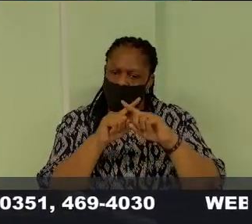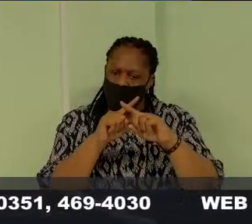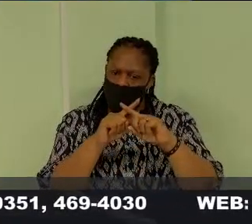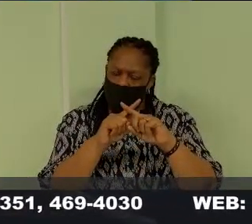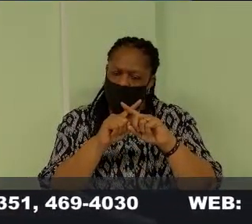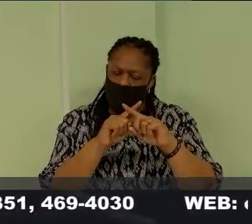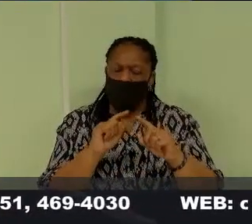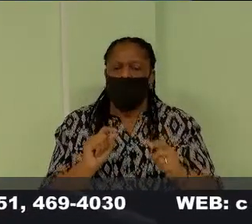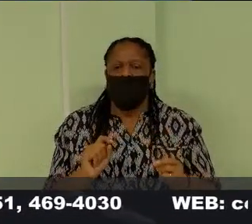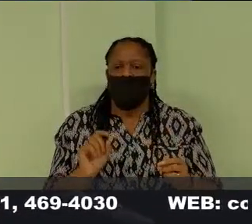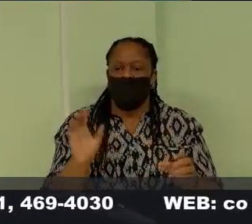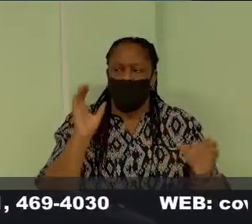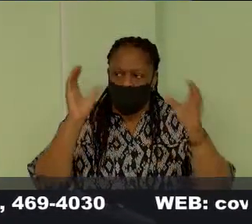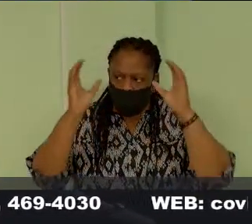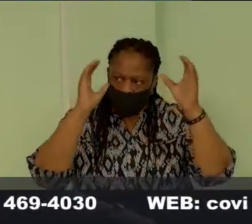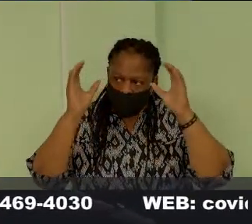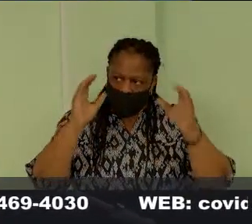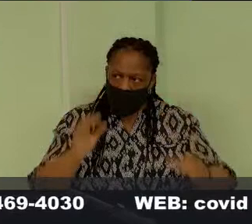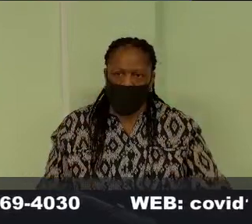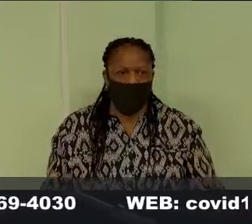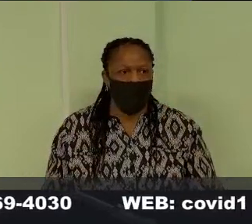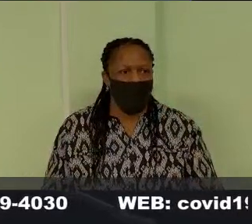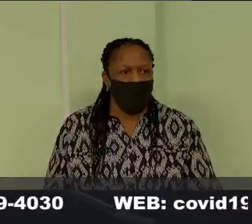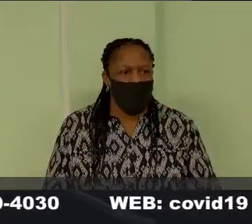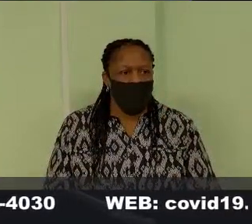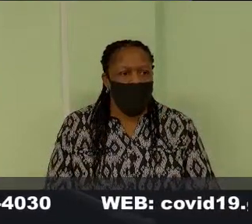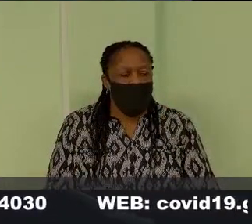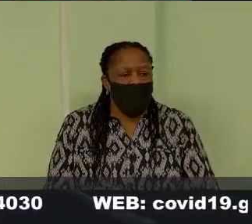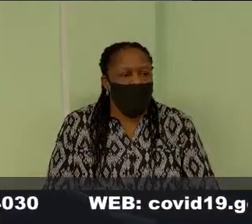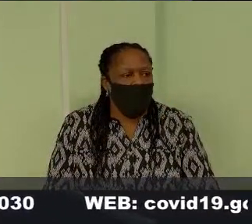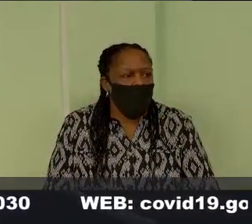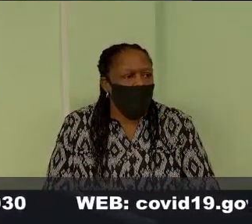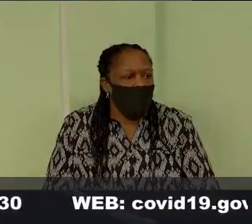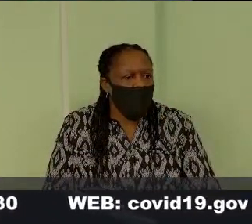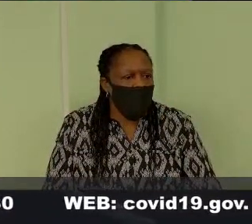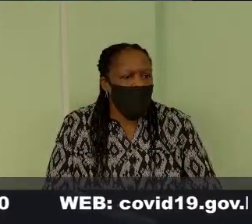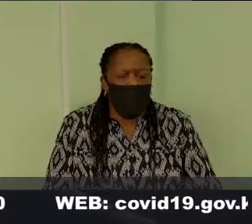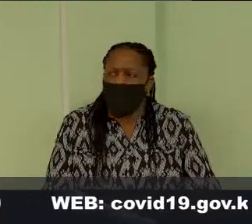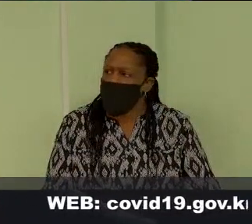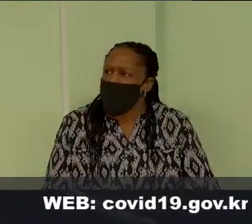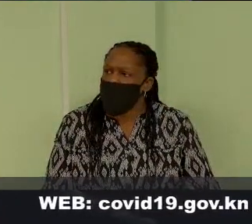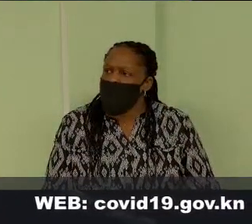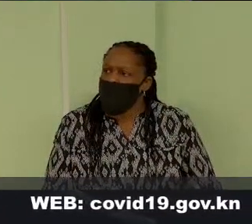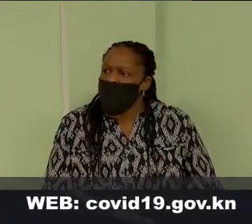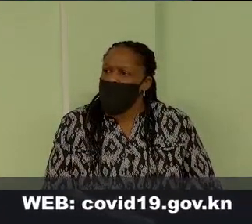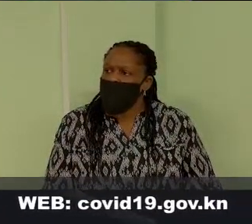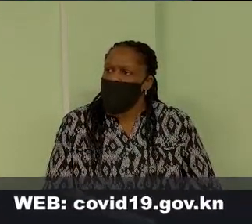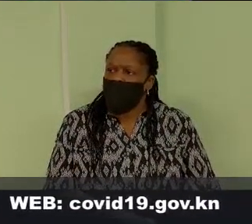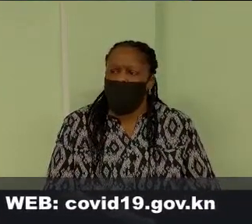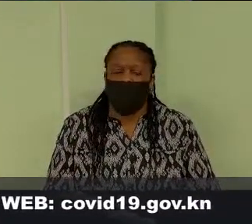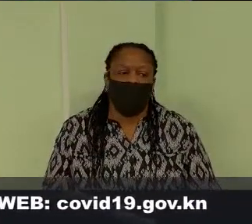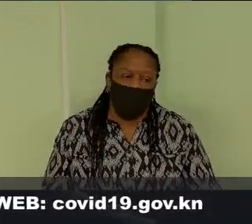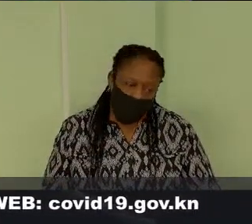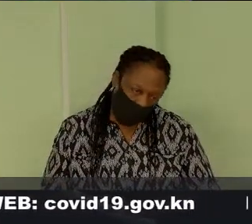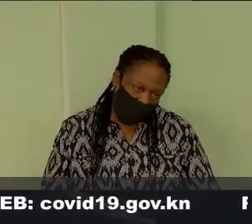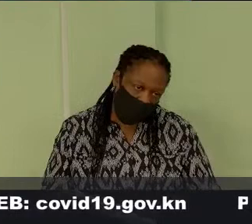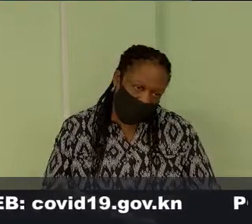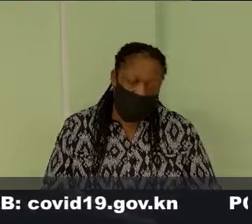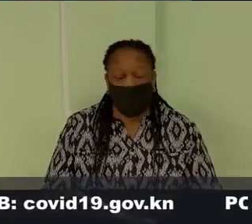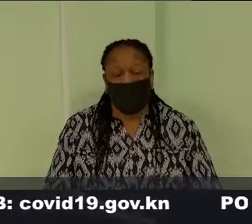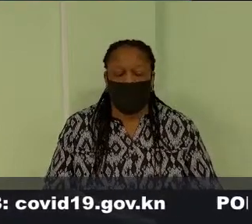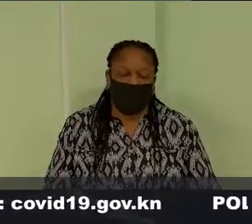Sorry. I would like to hear Dr. Wilkinson's view on this, as I saw him in Juve last